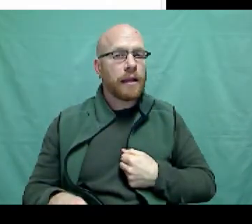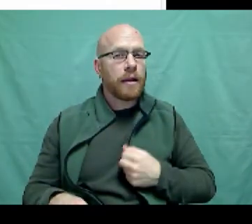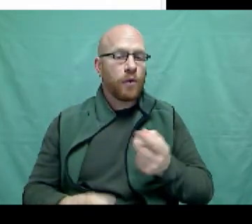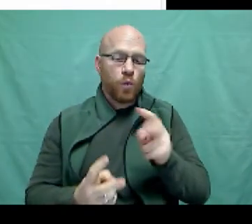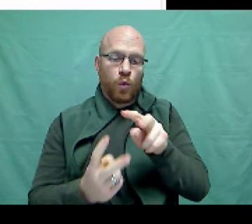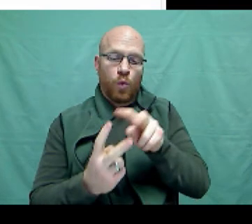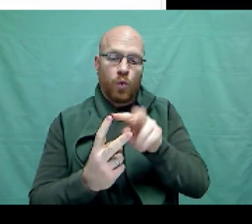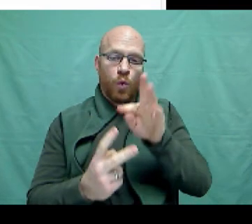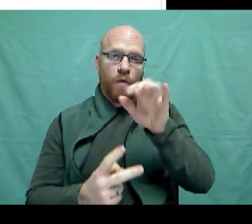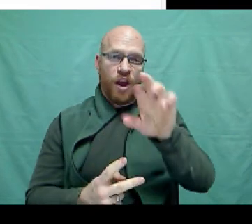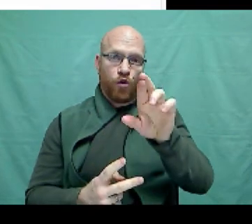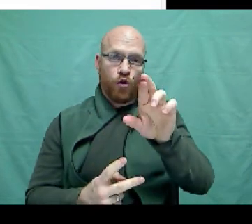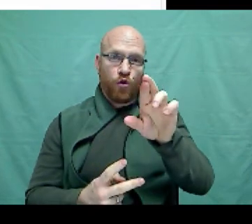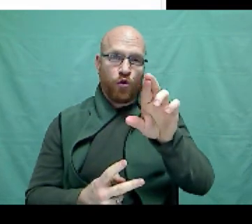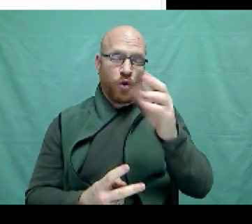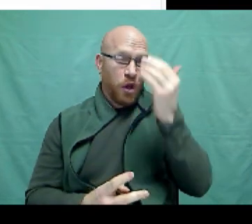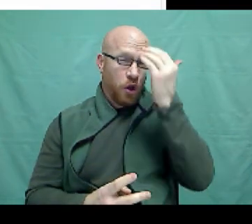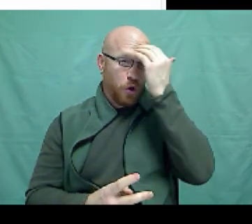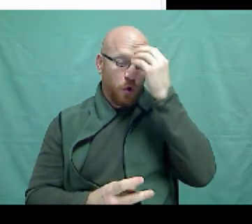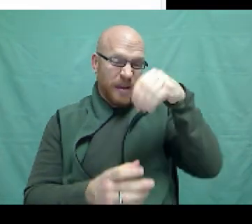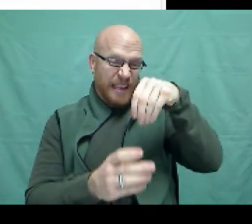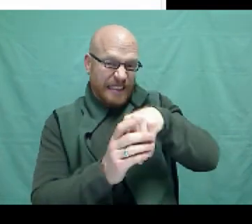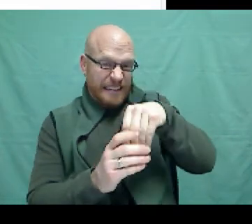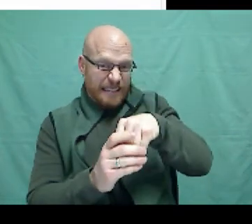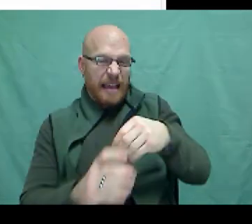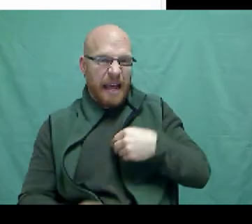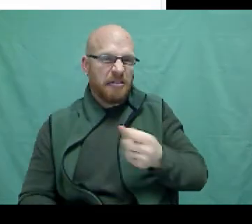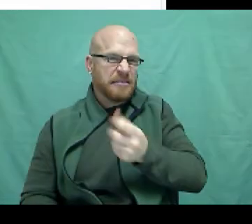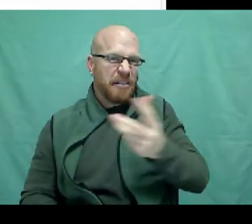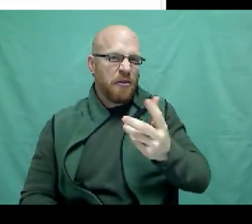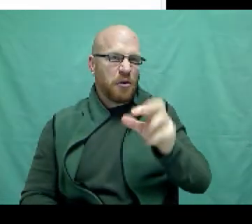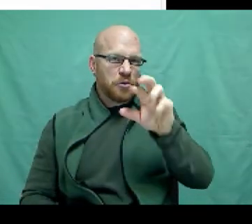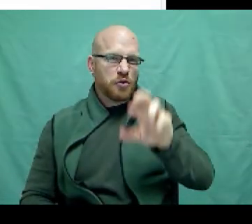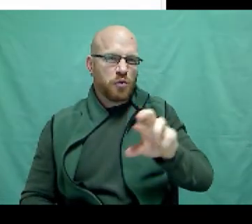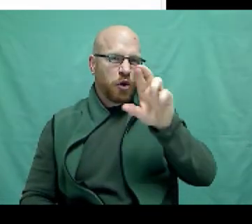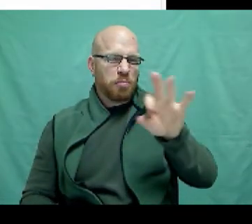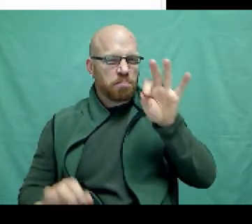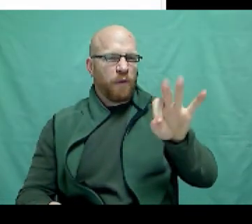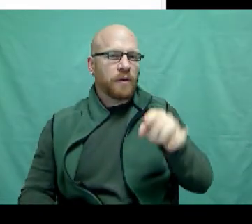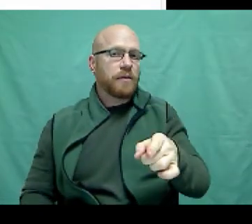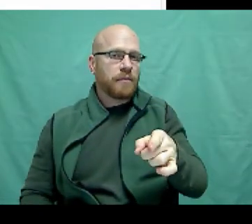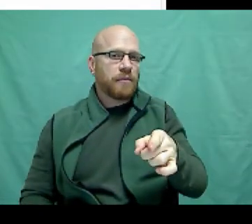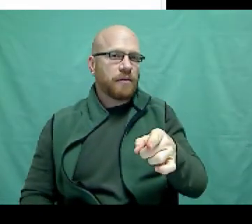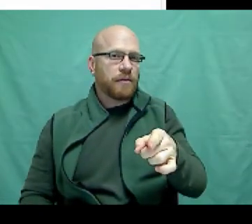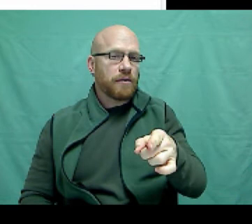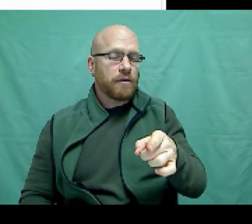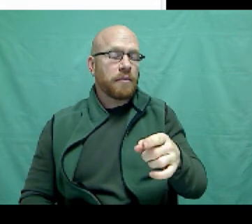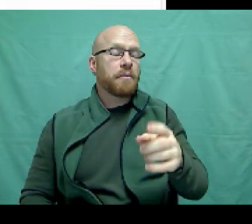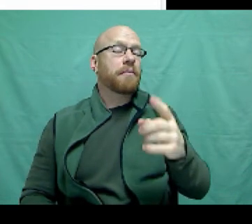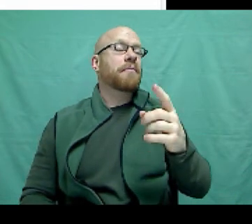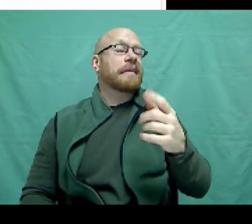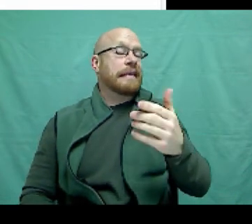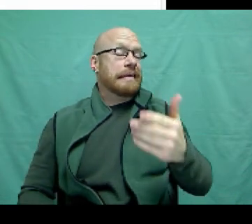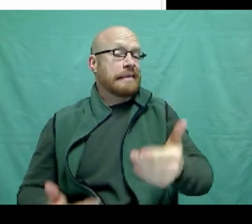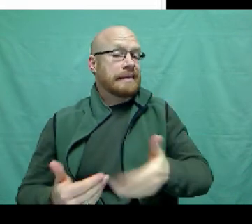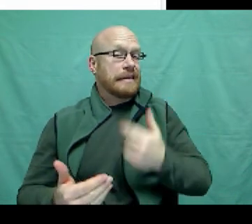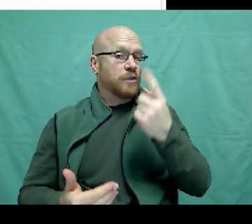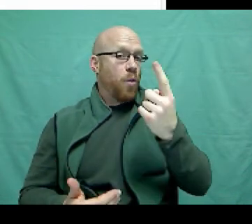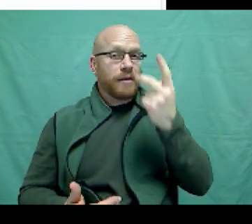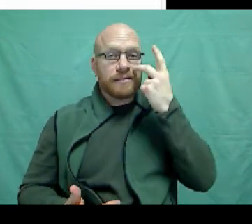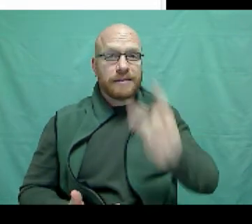We simplified it into two factors. There are several perfect squares within 72,